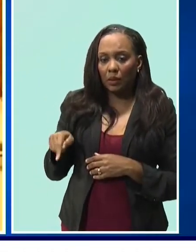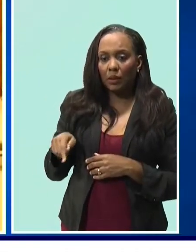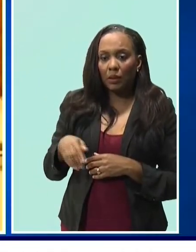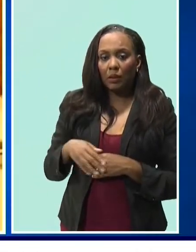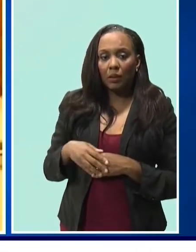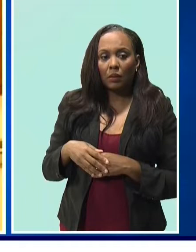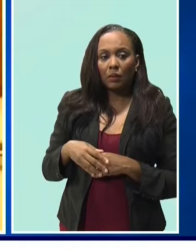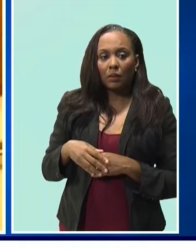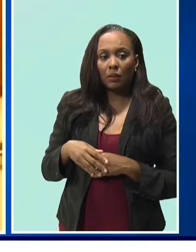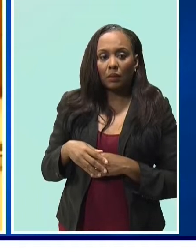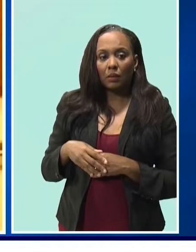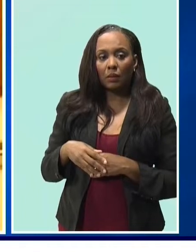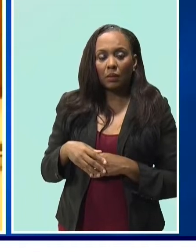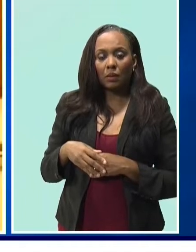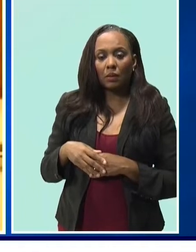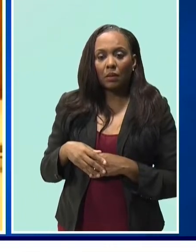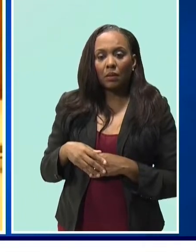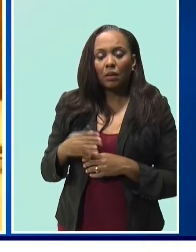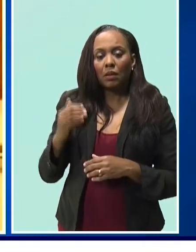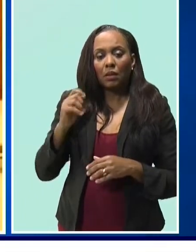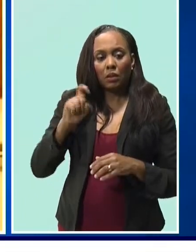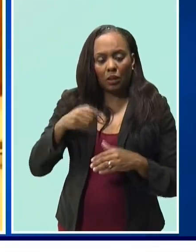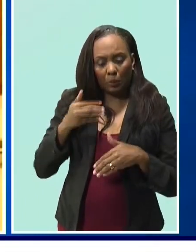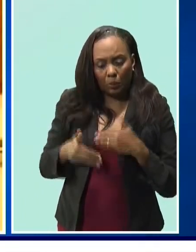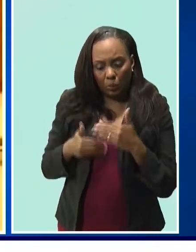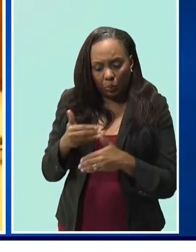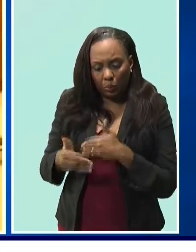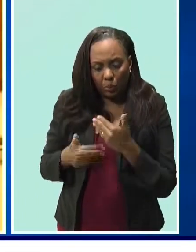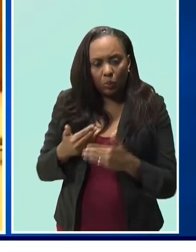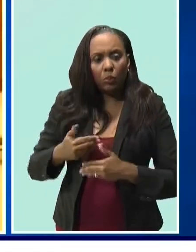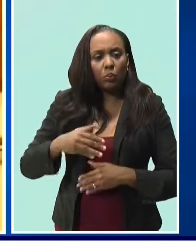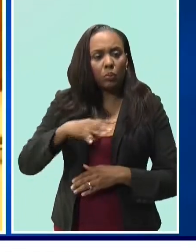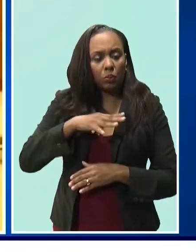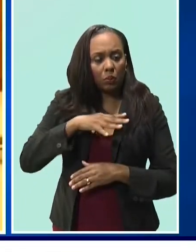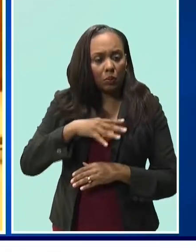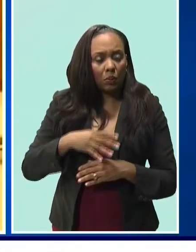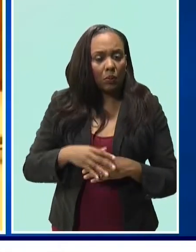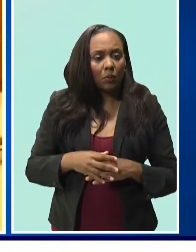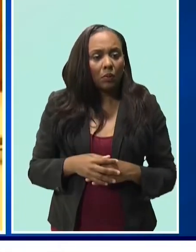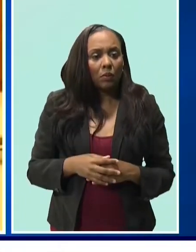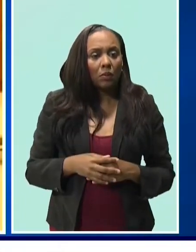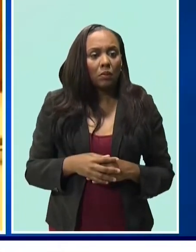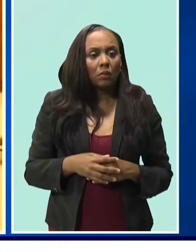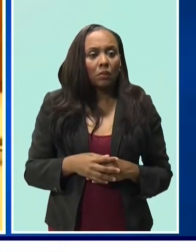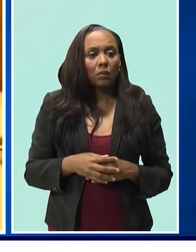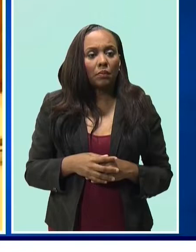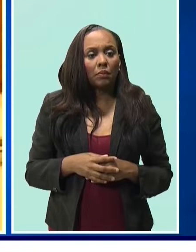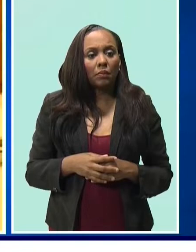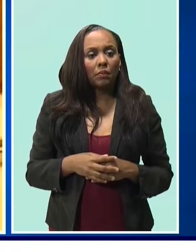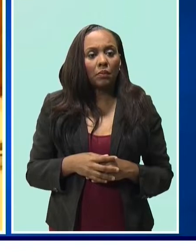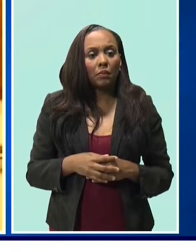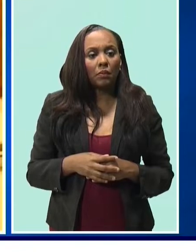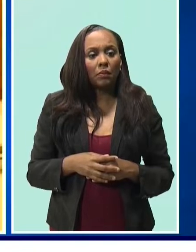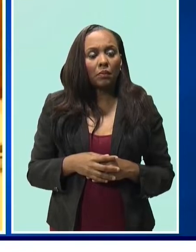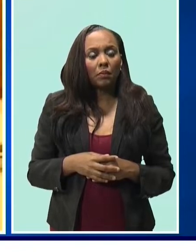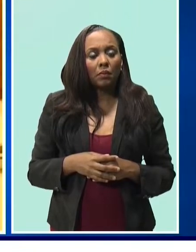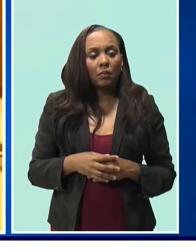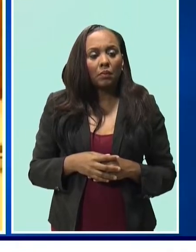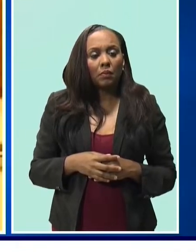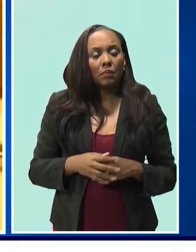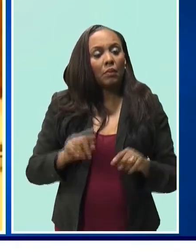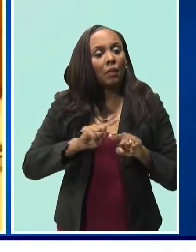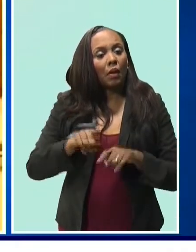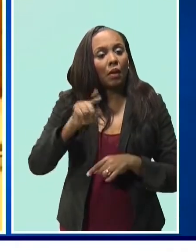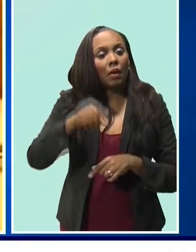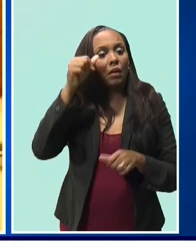be satisfactory. The issue is that this reminds us that we